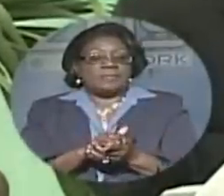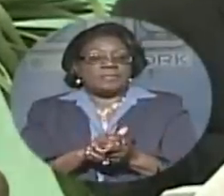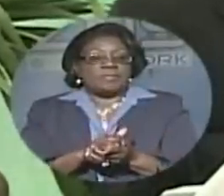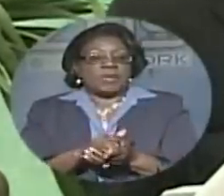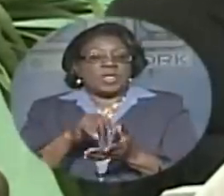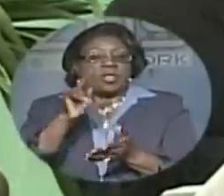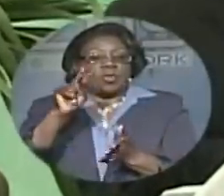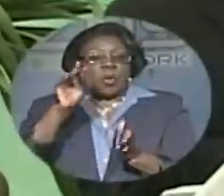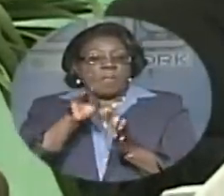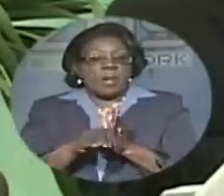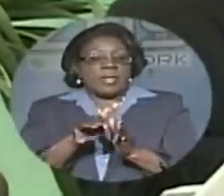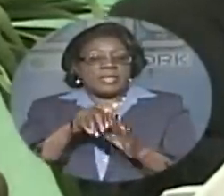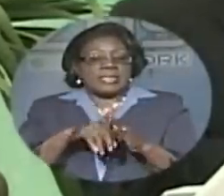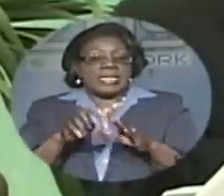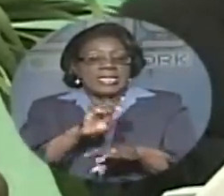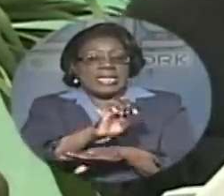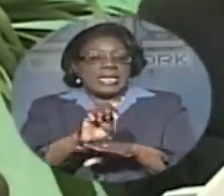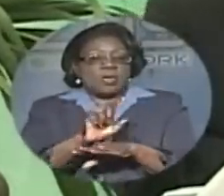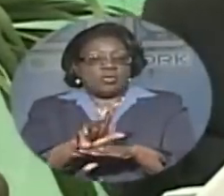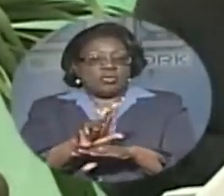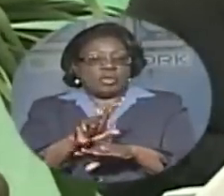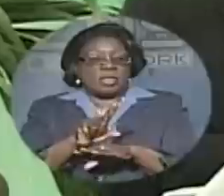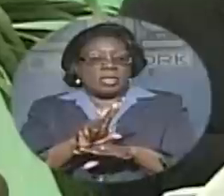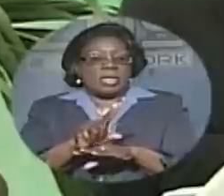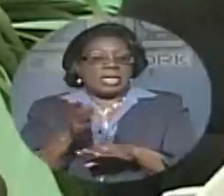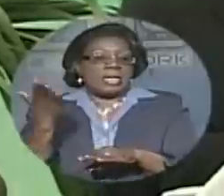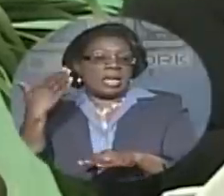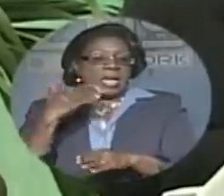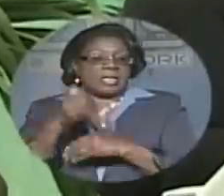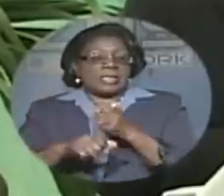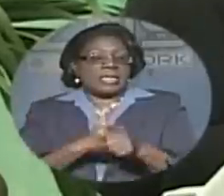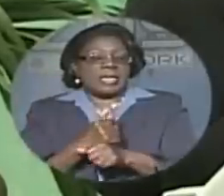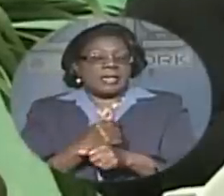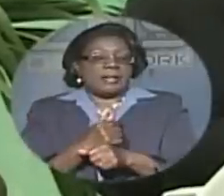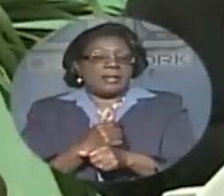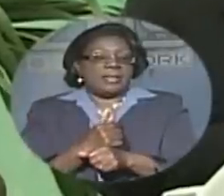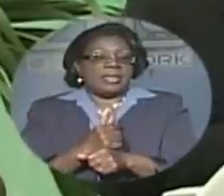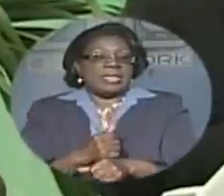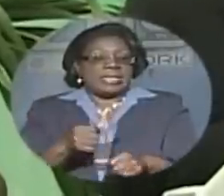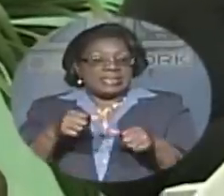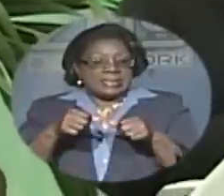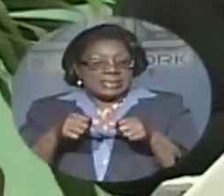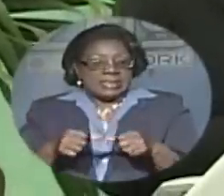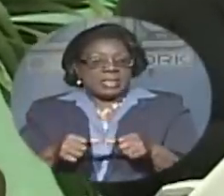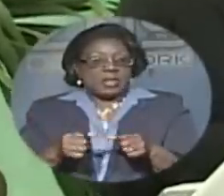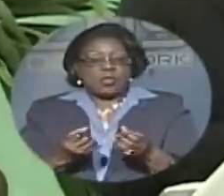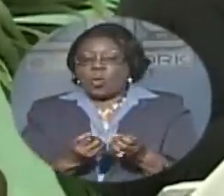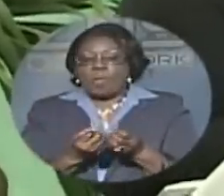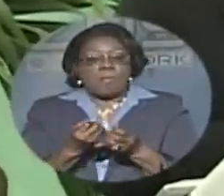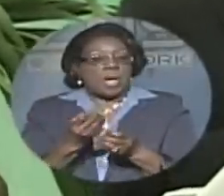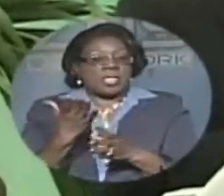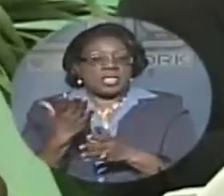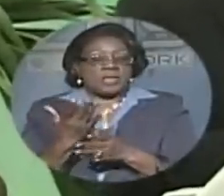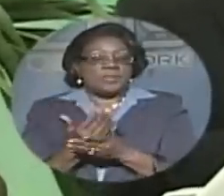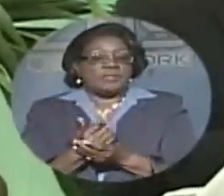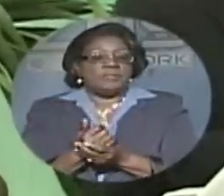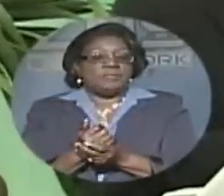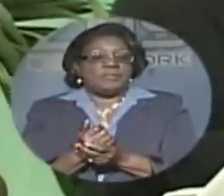two murders in Eleuthera in 2011 are still too